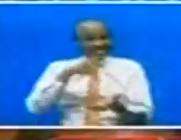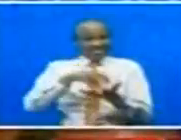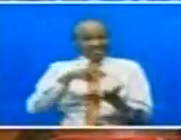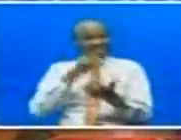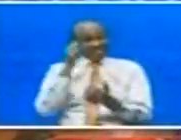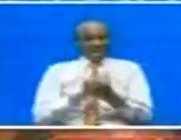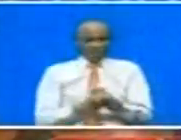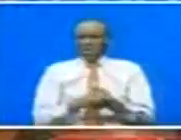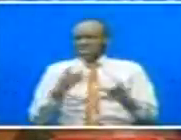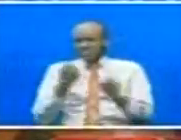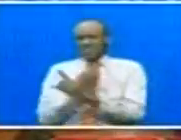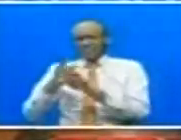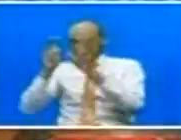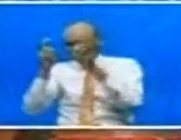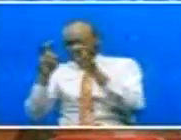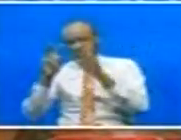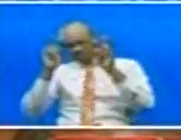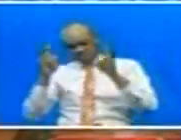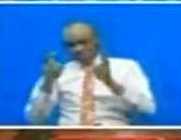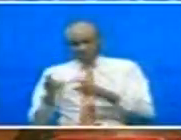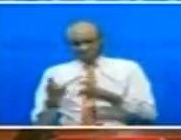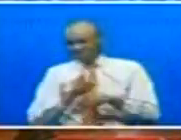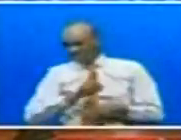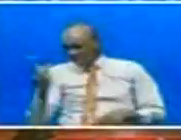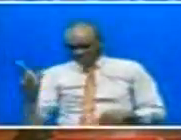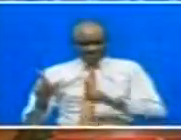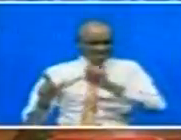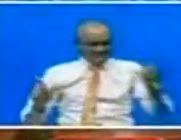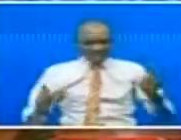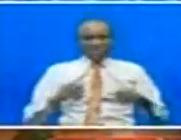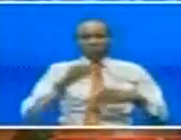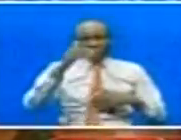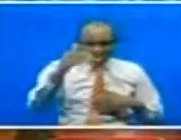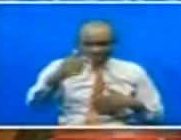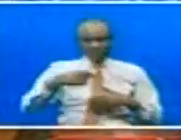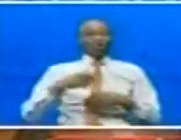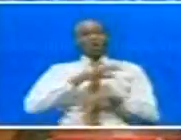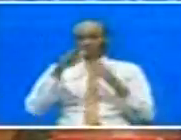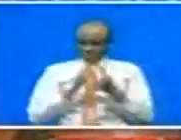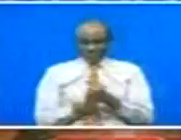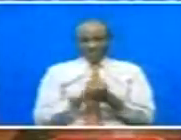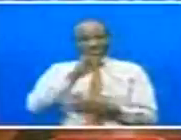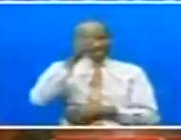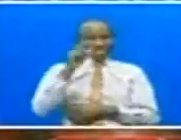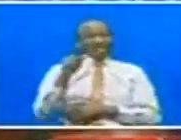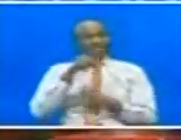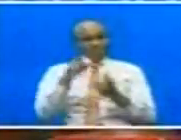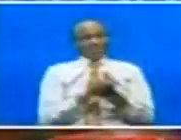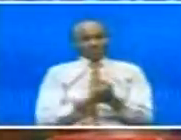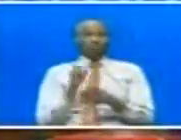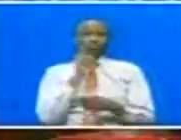We're tackling every issue, all issues, left, right, center, back to front. That's what JKL is all about. Tomorrow